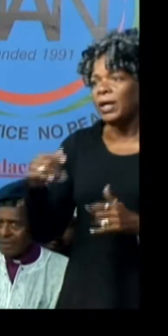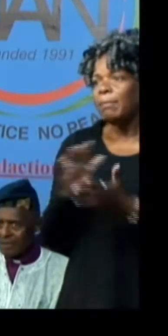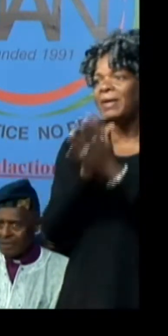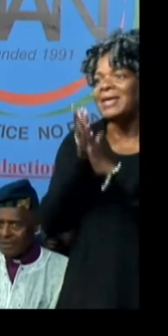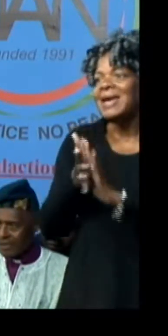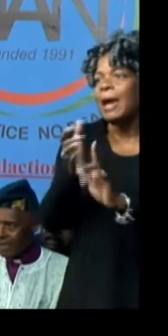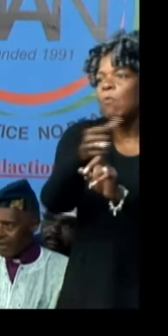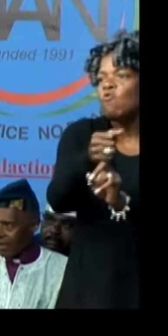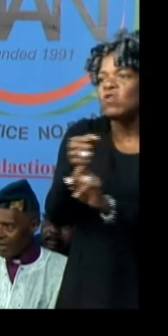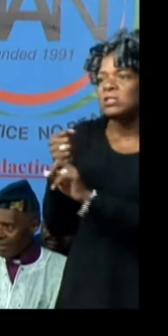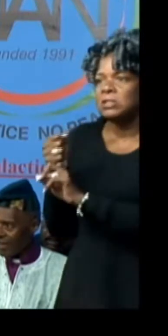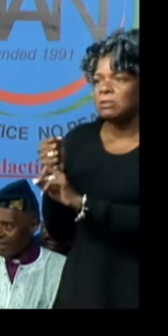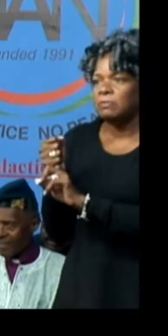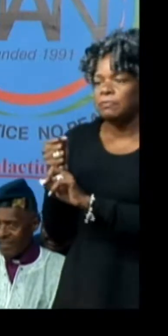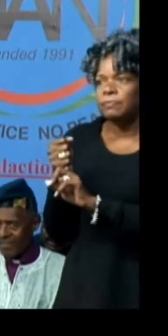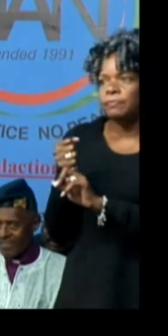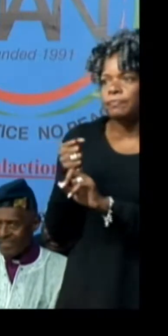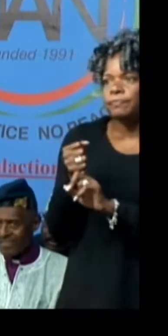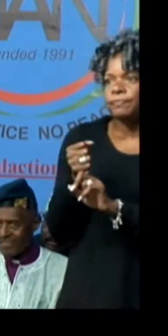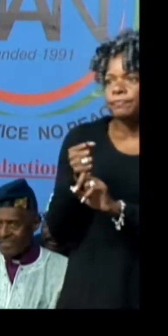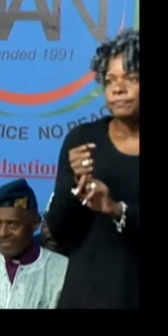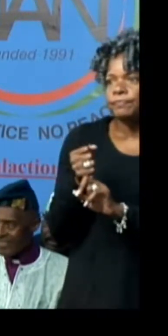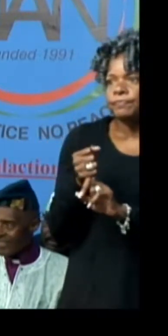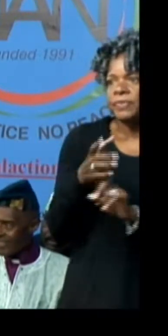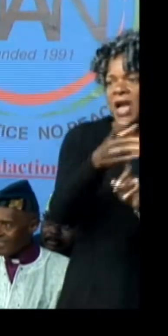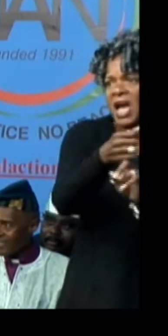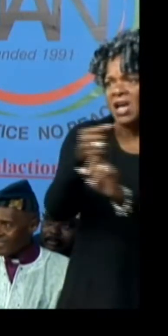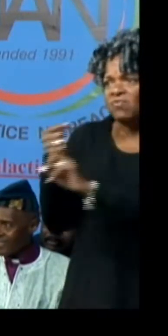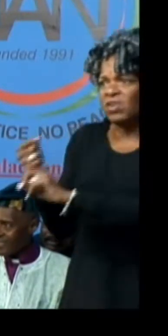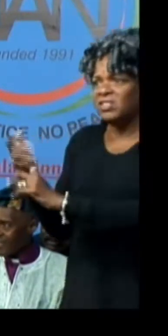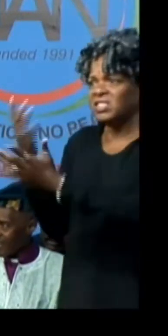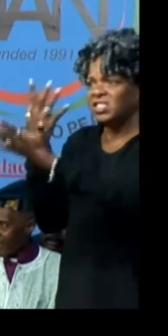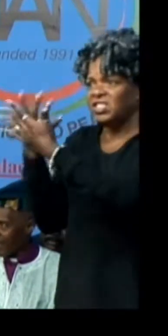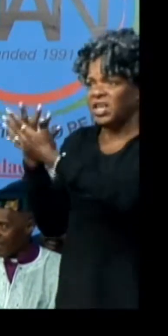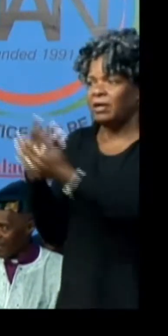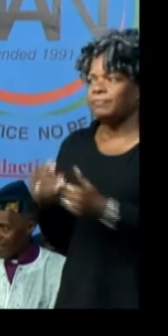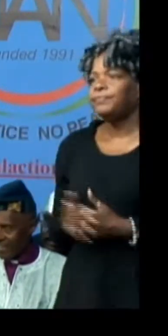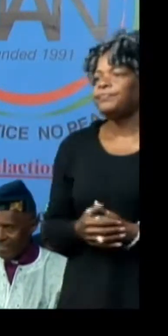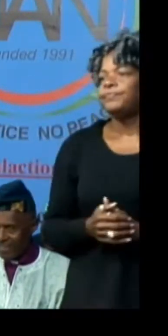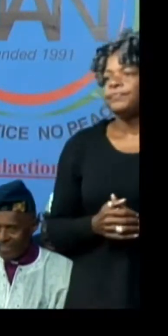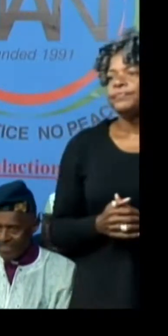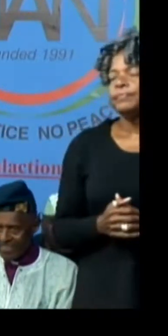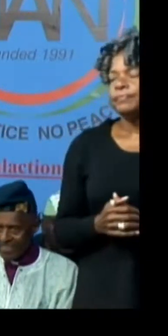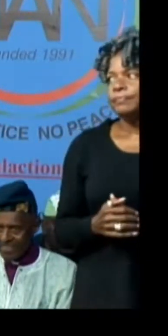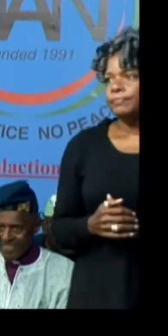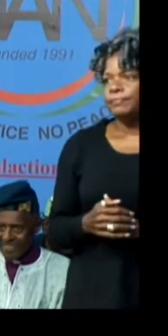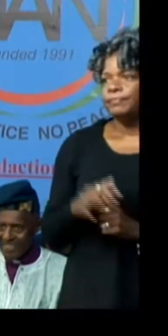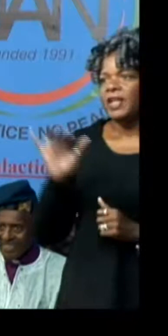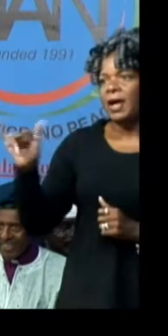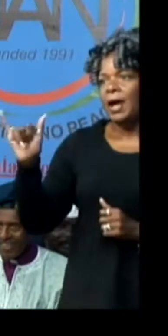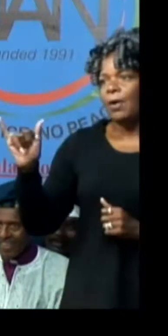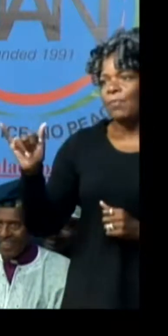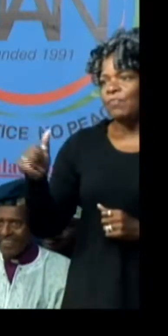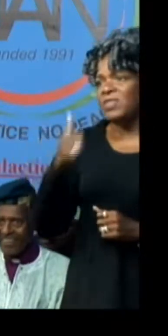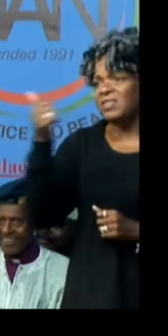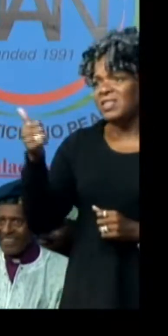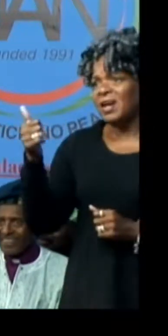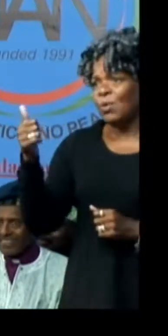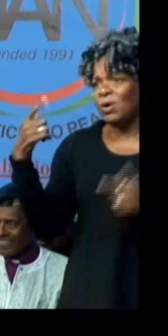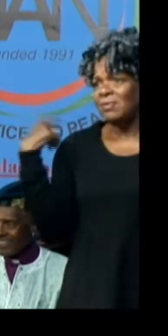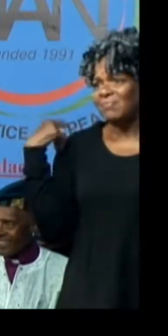me 90 days. Eric, something about that coalition didn't work for me. But one of